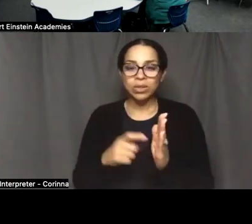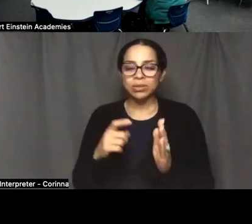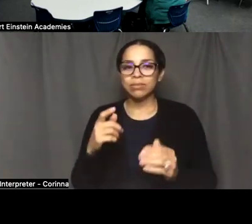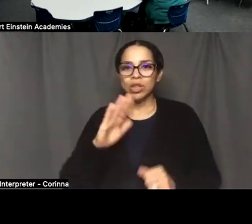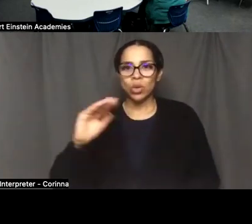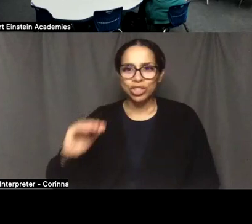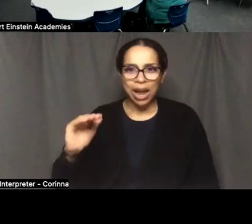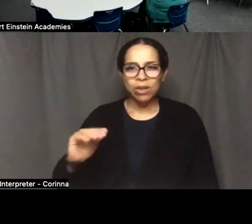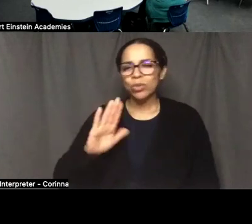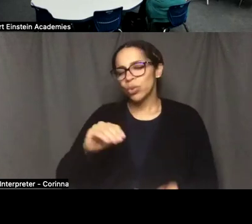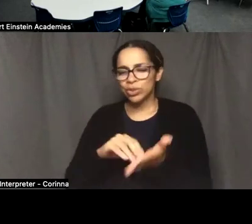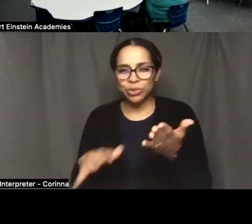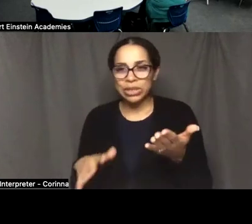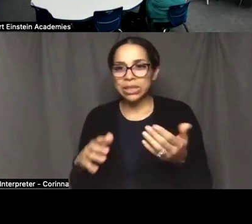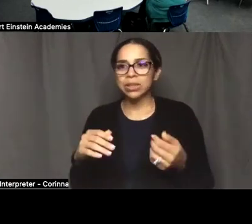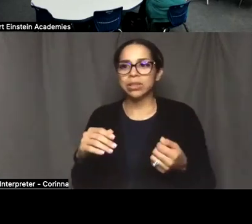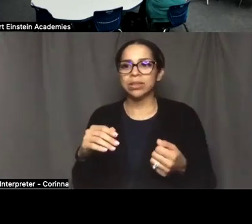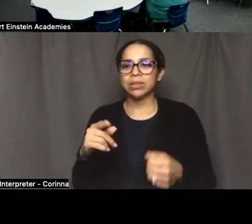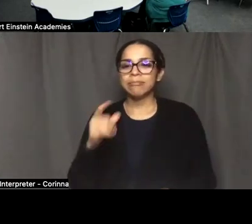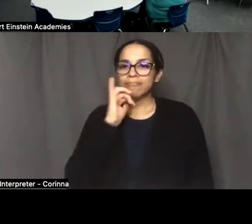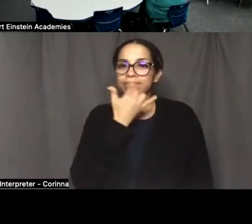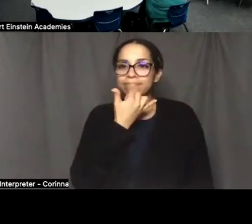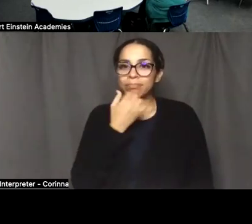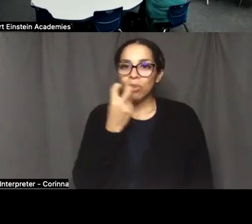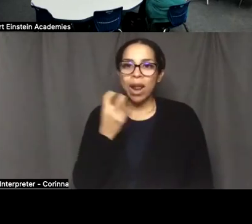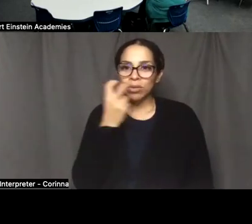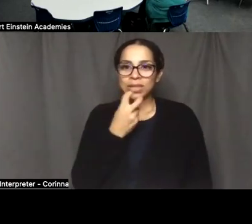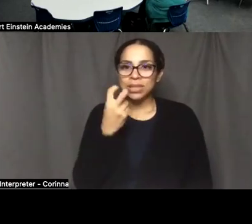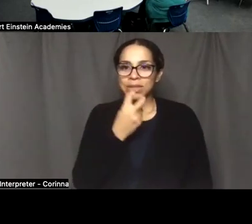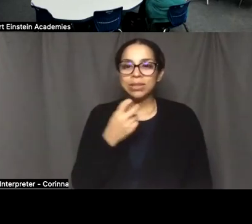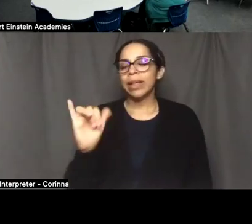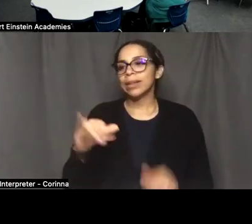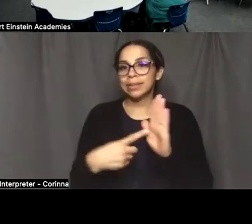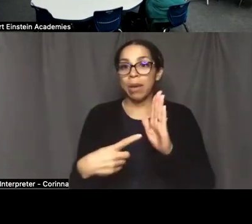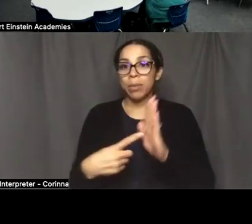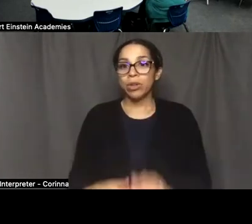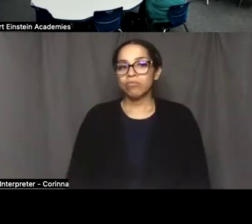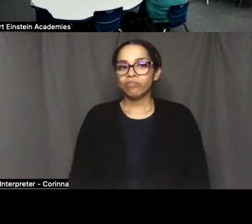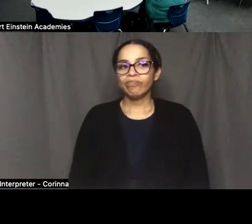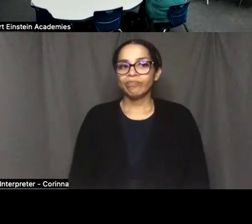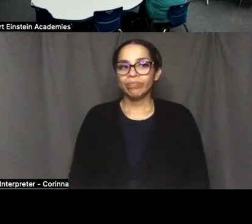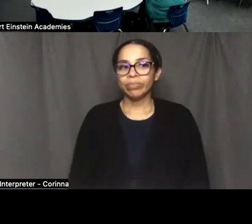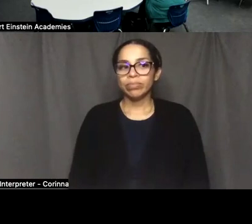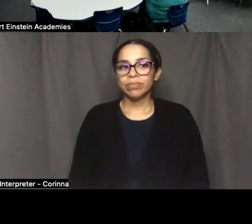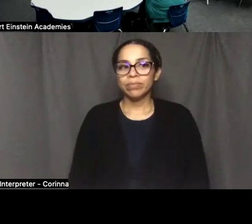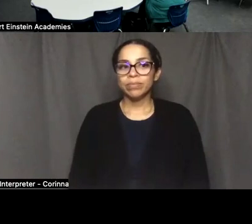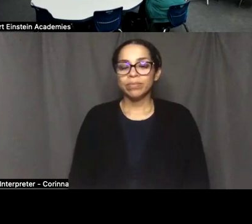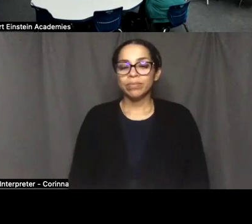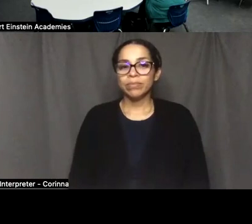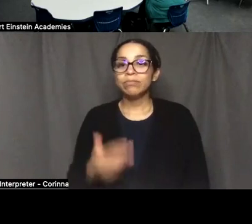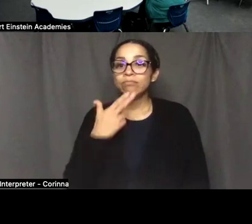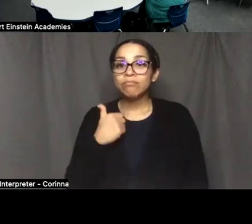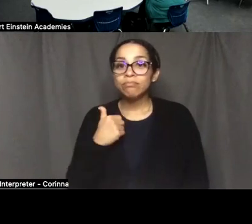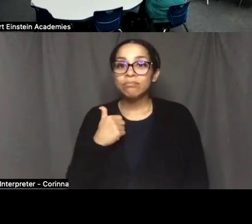your child is mispronouncing the sound? Like if they're saying, like instead of saying cute, they say